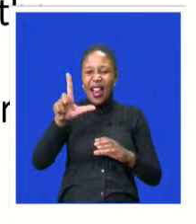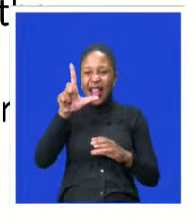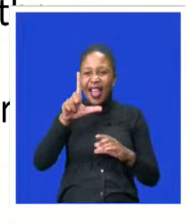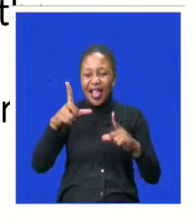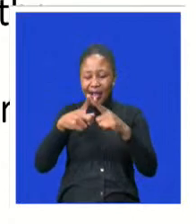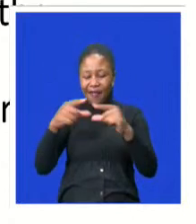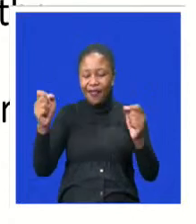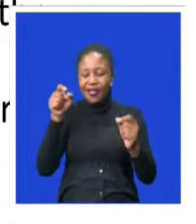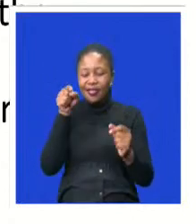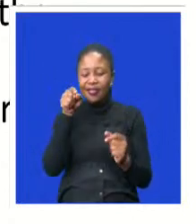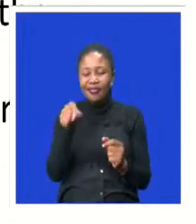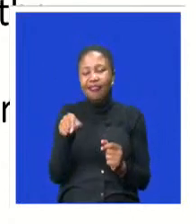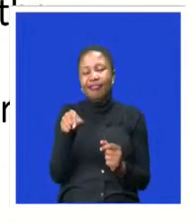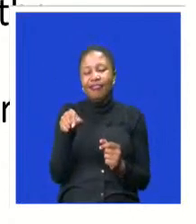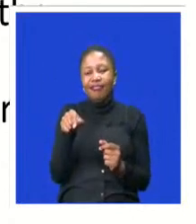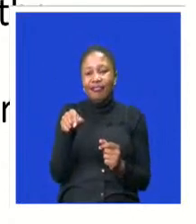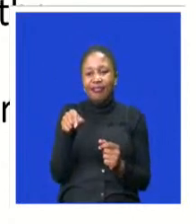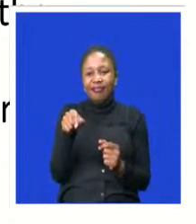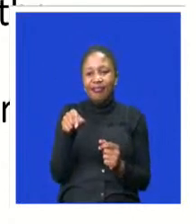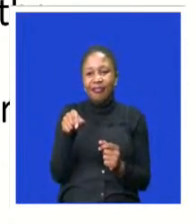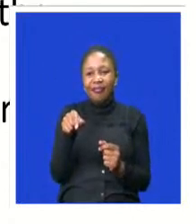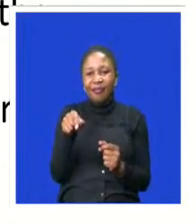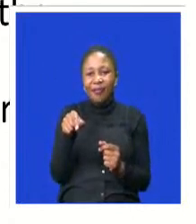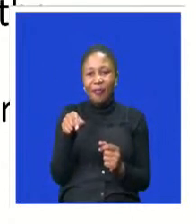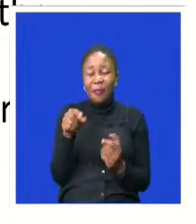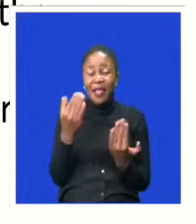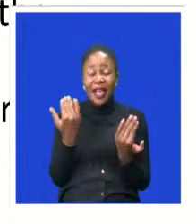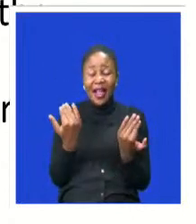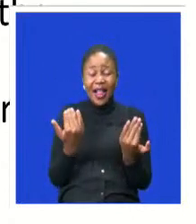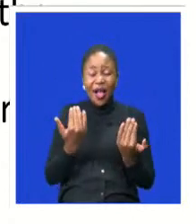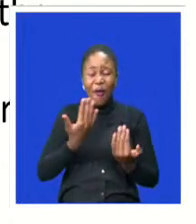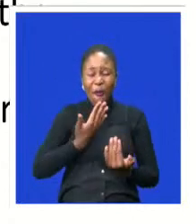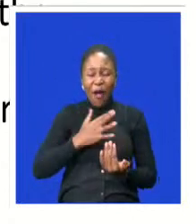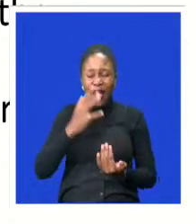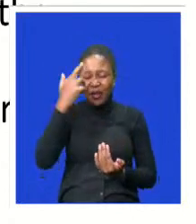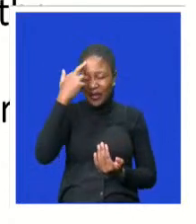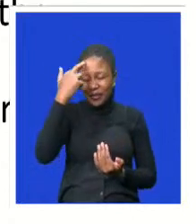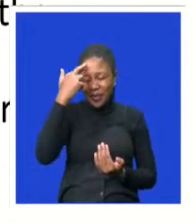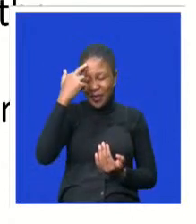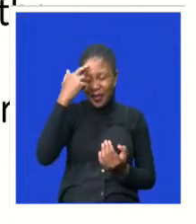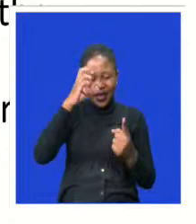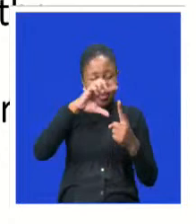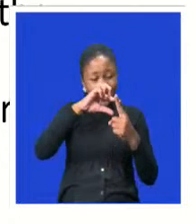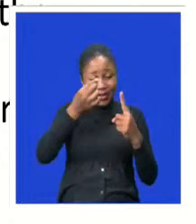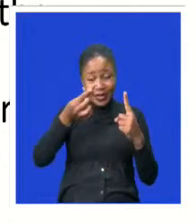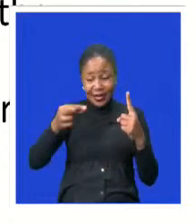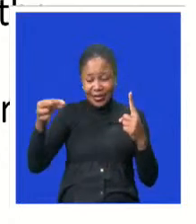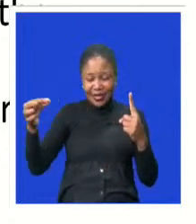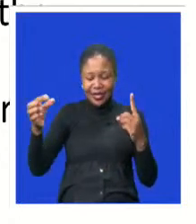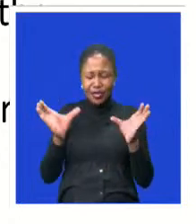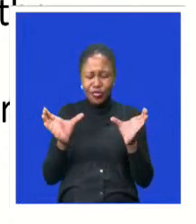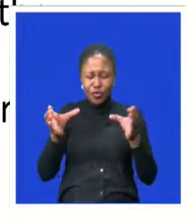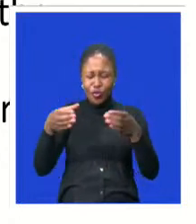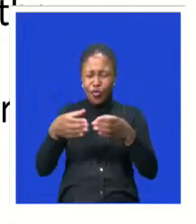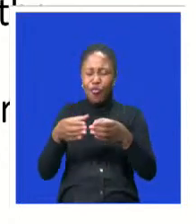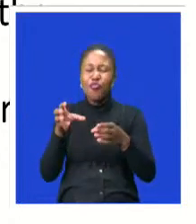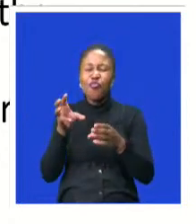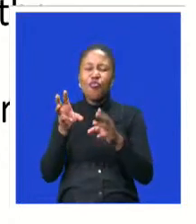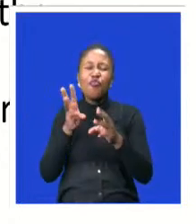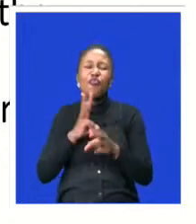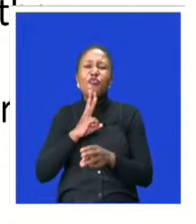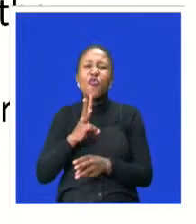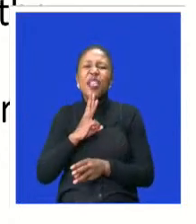sentence, let us remind ourselves that a sentence is a group of words that express a complete